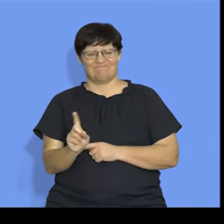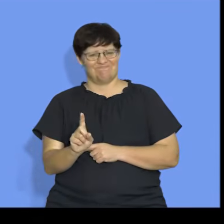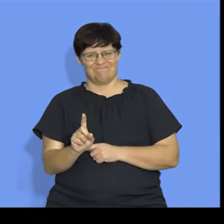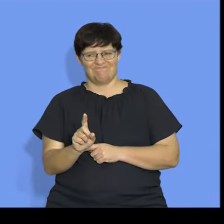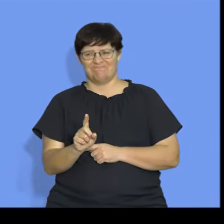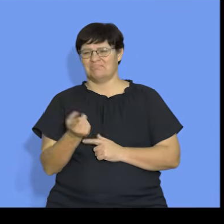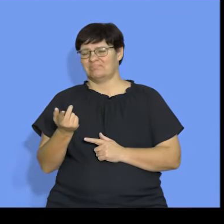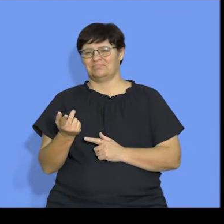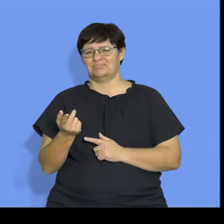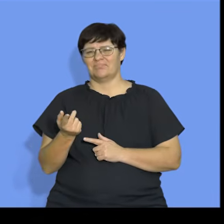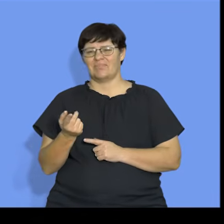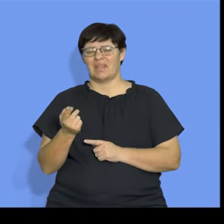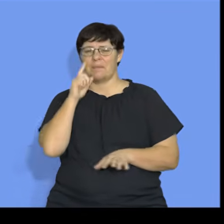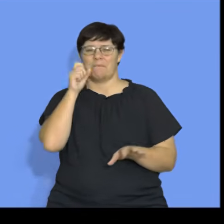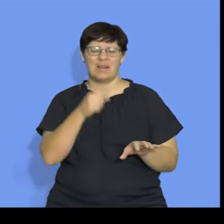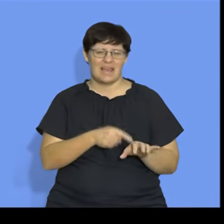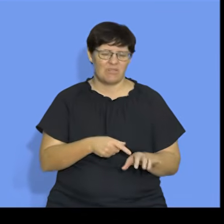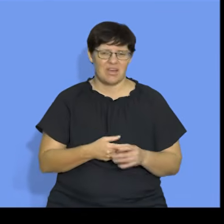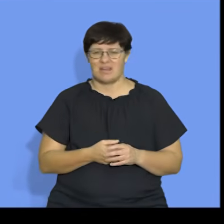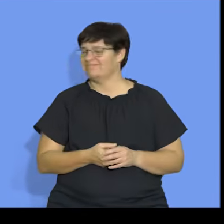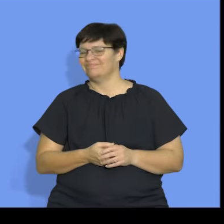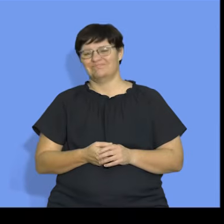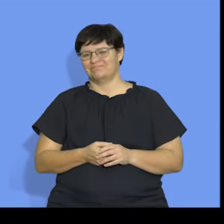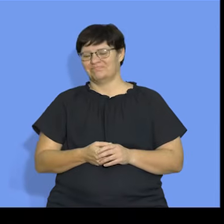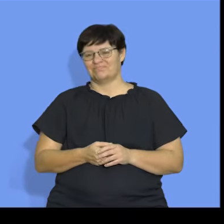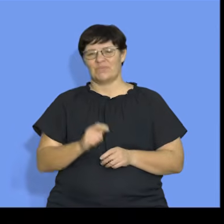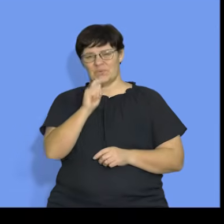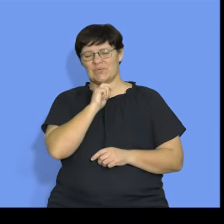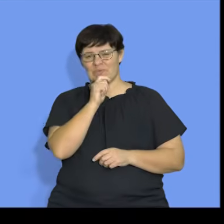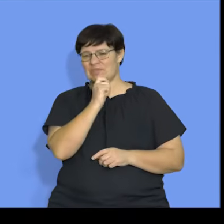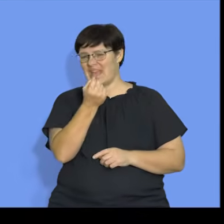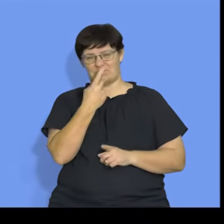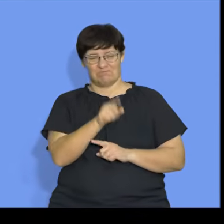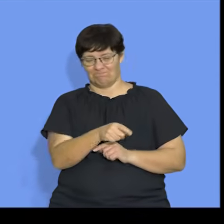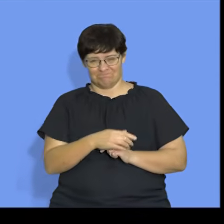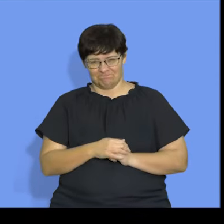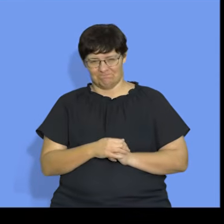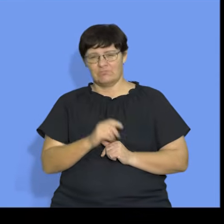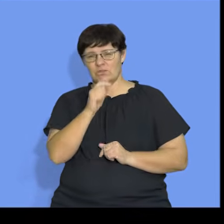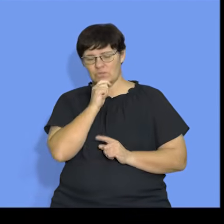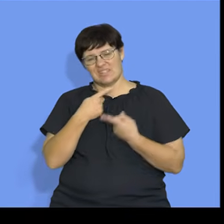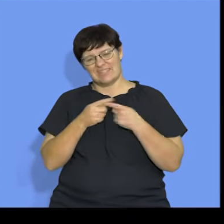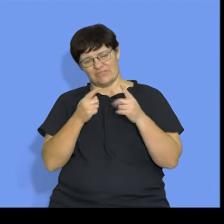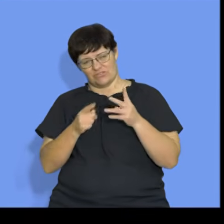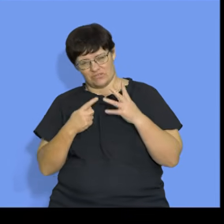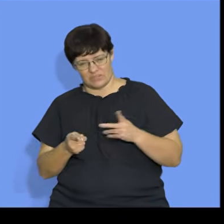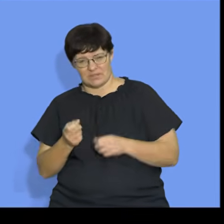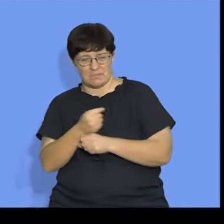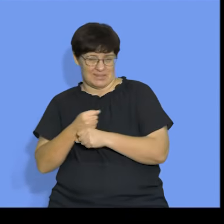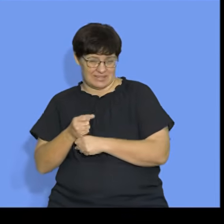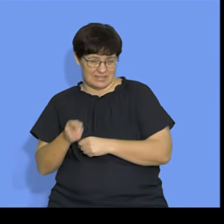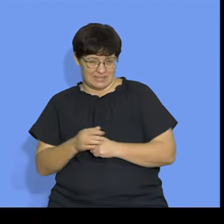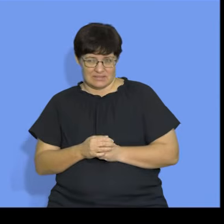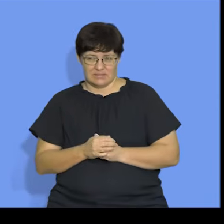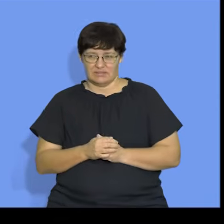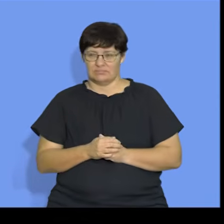be your malaria, and that's not, we're not going to use antibiotics there, we're going to use different kinds of medication.